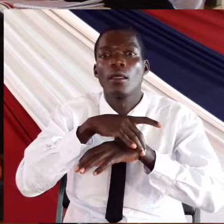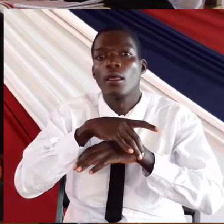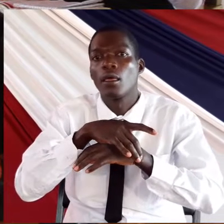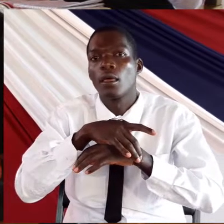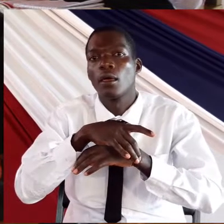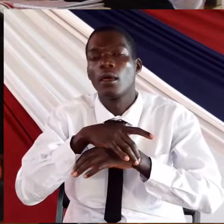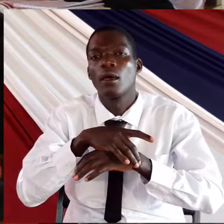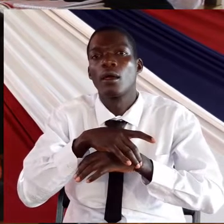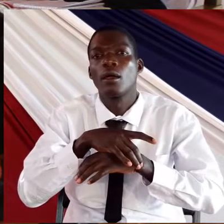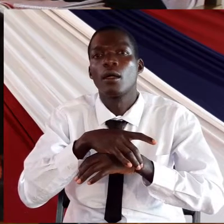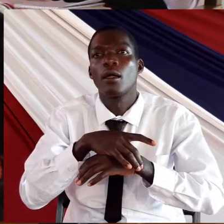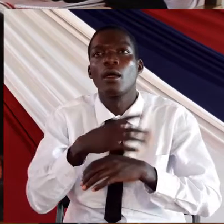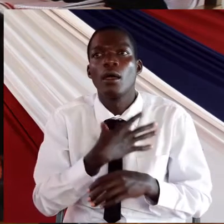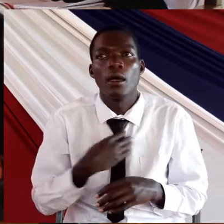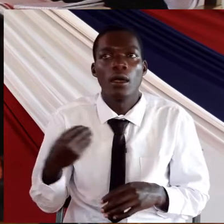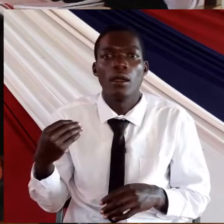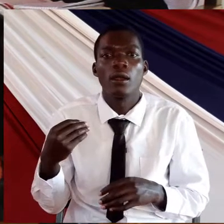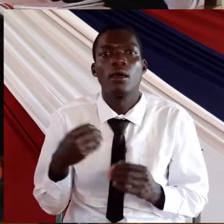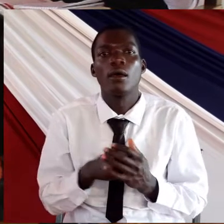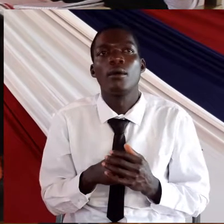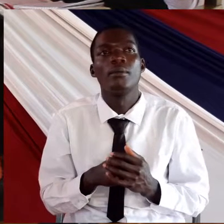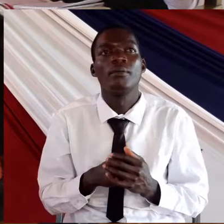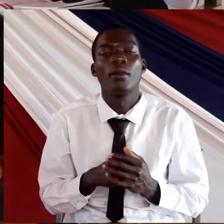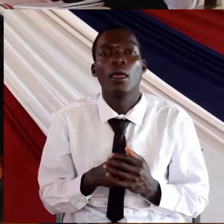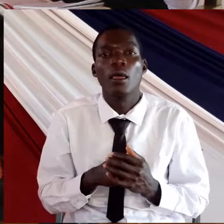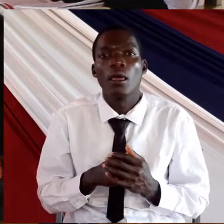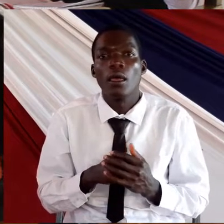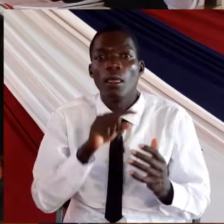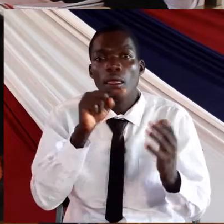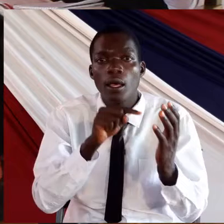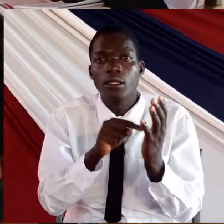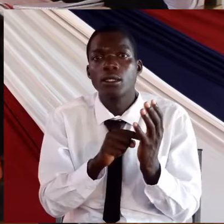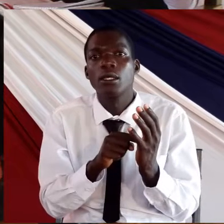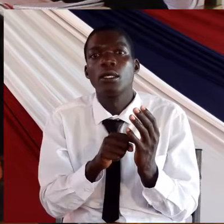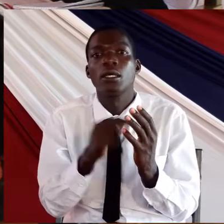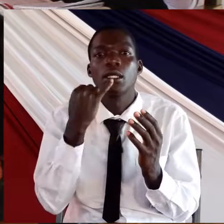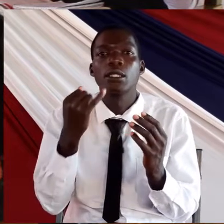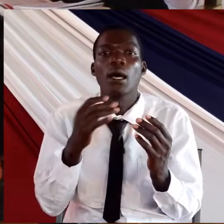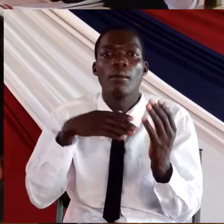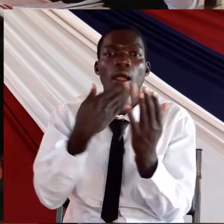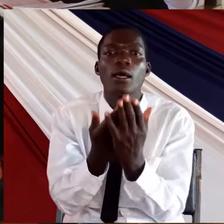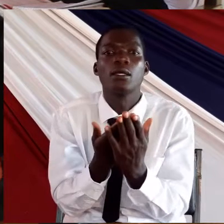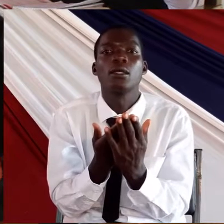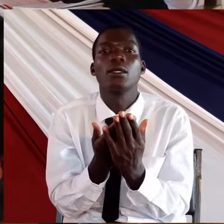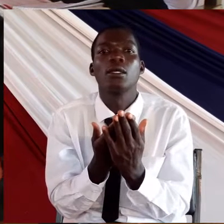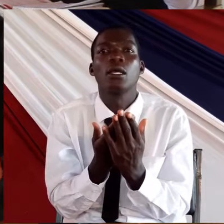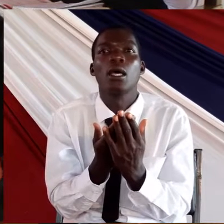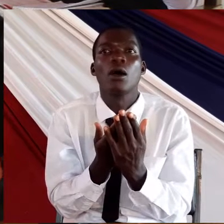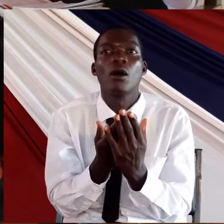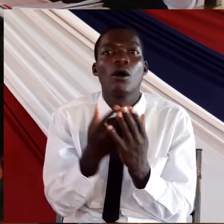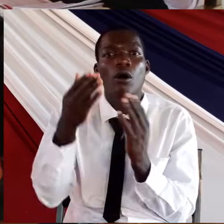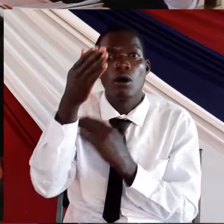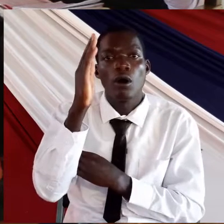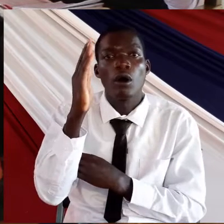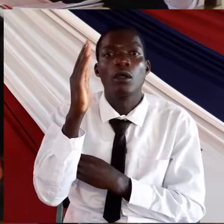by Stephanie Danny. Now, this implies that